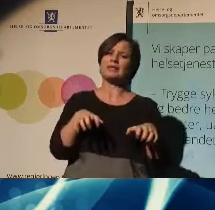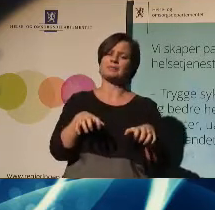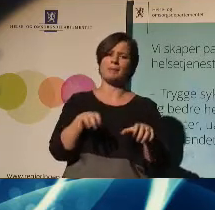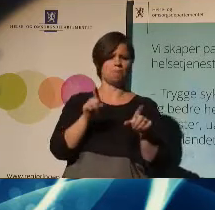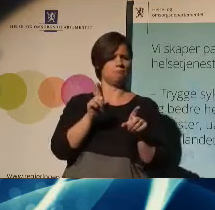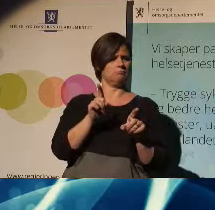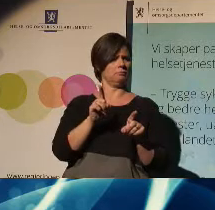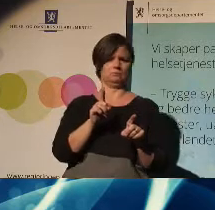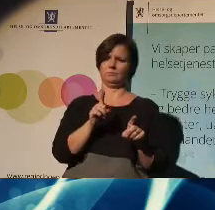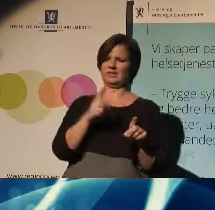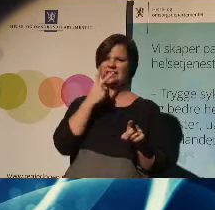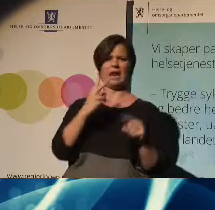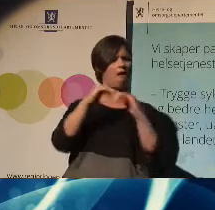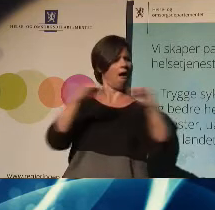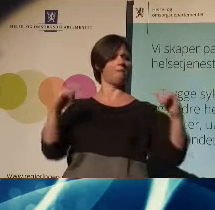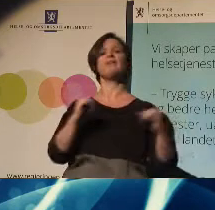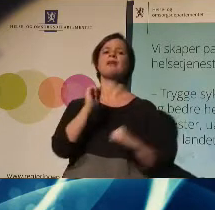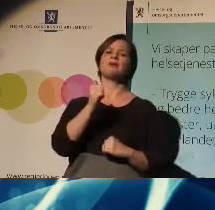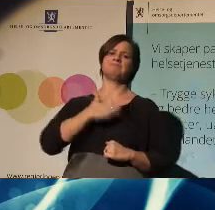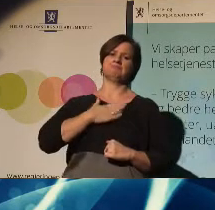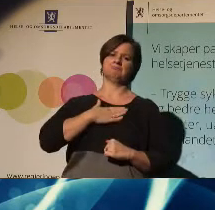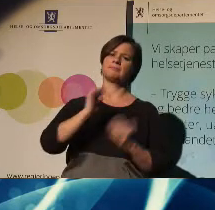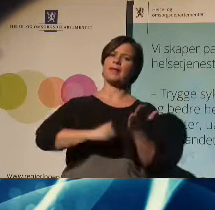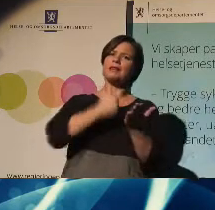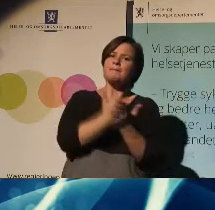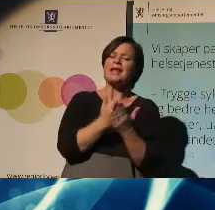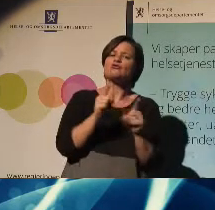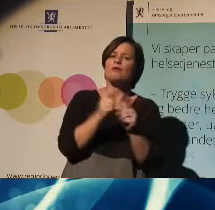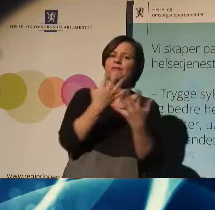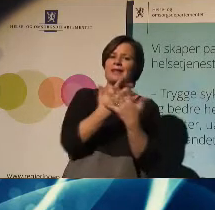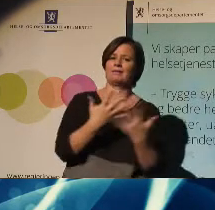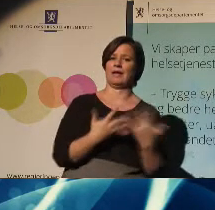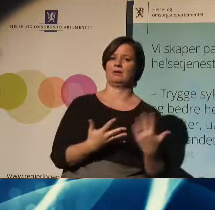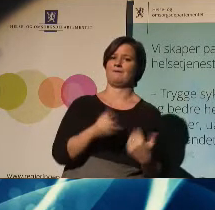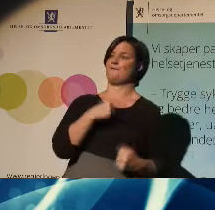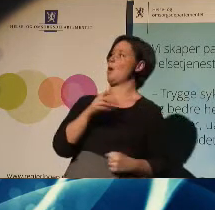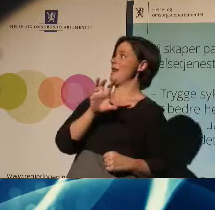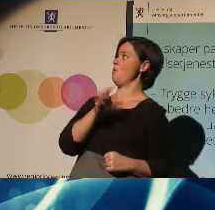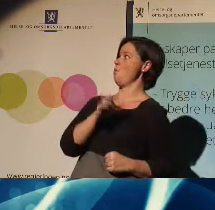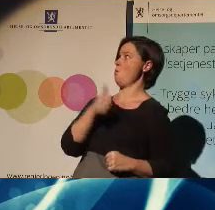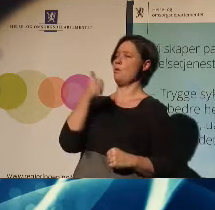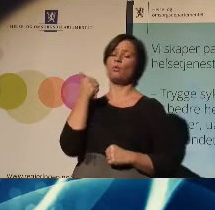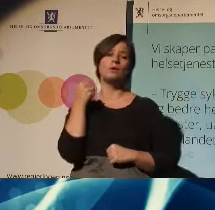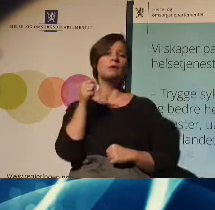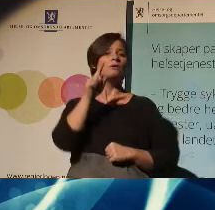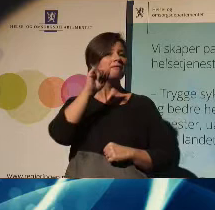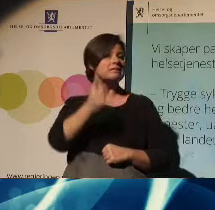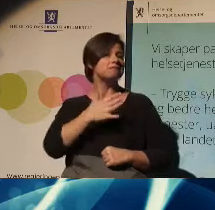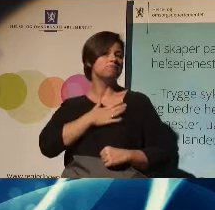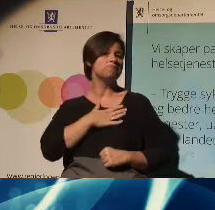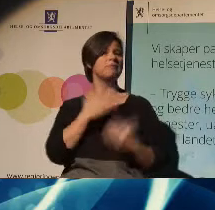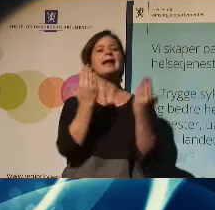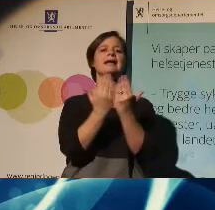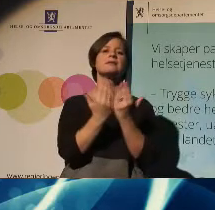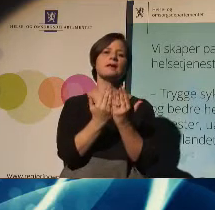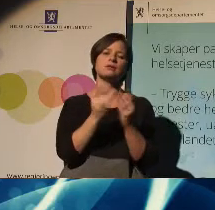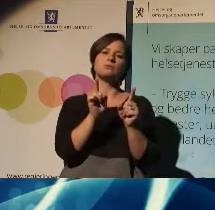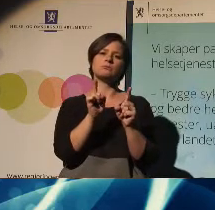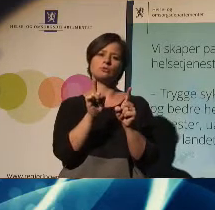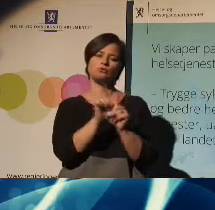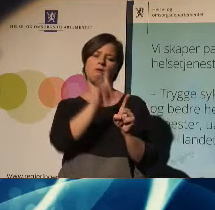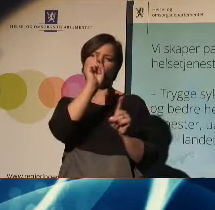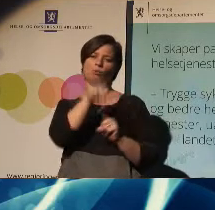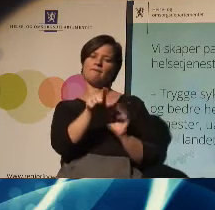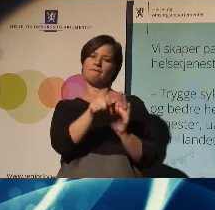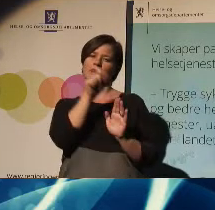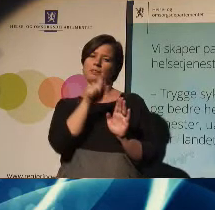ParkinsonNet. This is our logo. If you want to read a little bit about ParkinsonNet, then this paper in the British Medical Journal is a nice